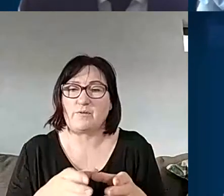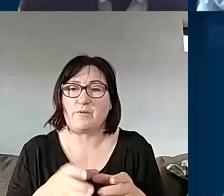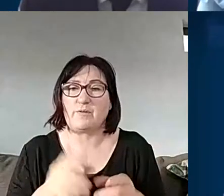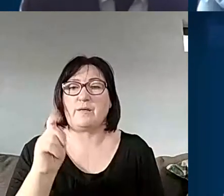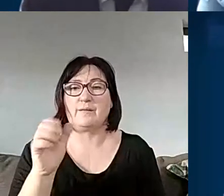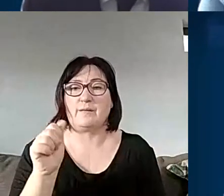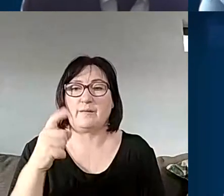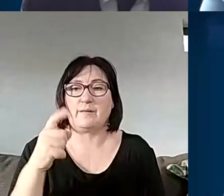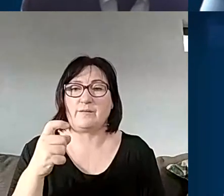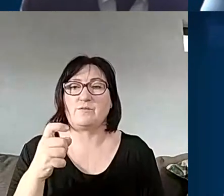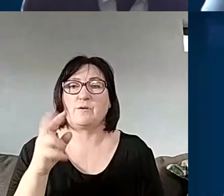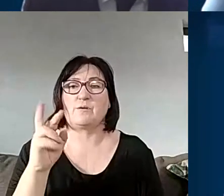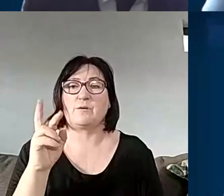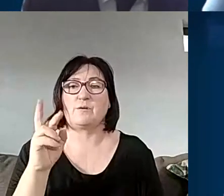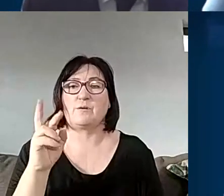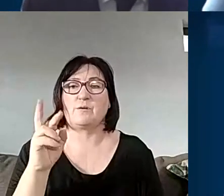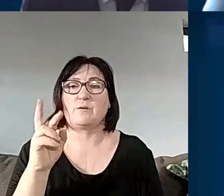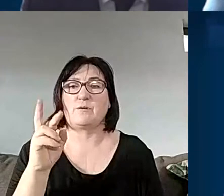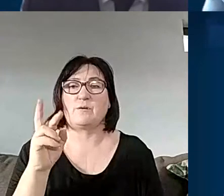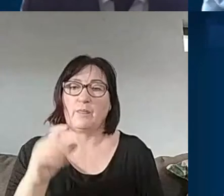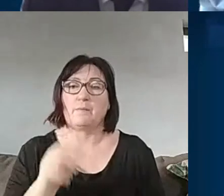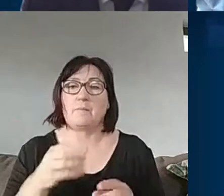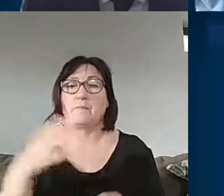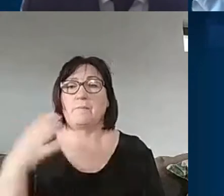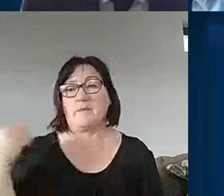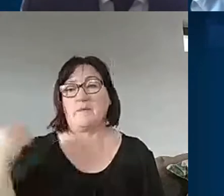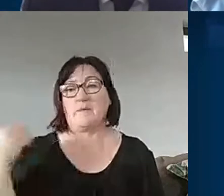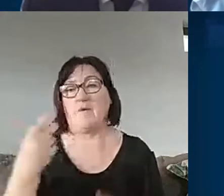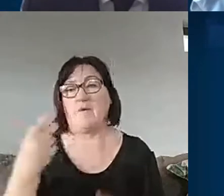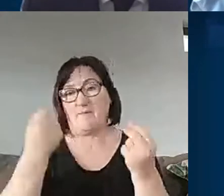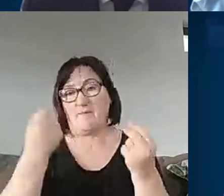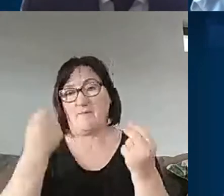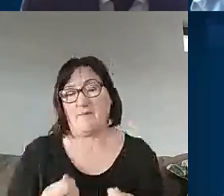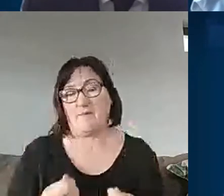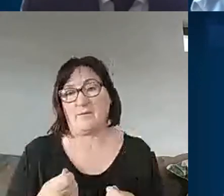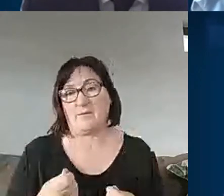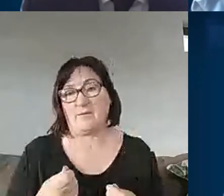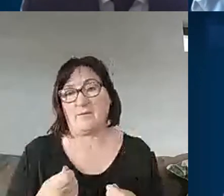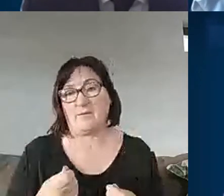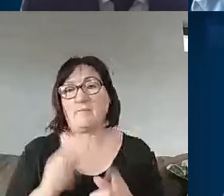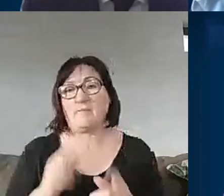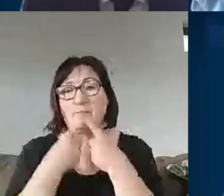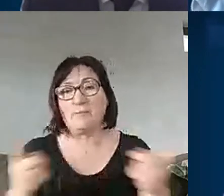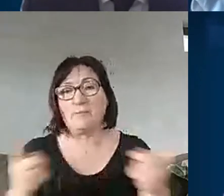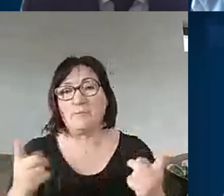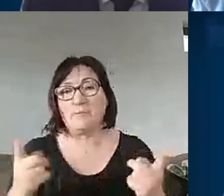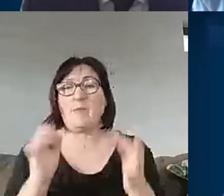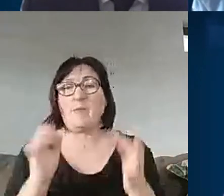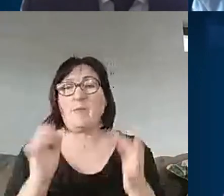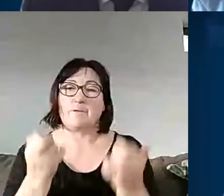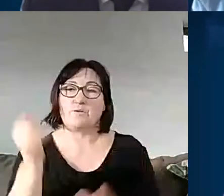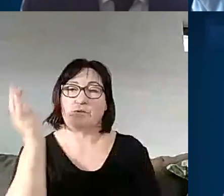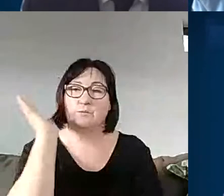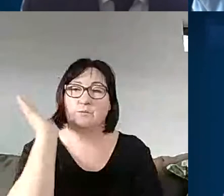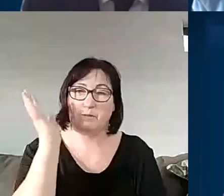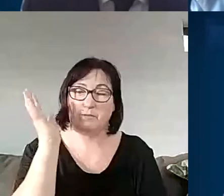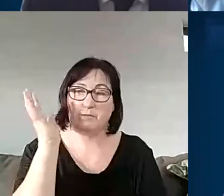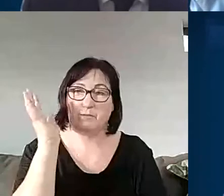usually the Minister of Finance will advise during the budget speech, usually held in